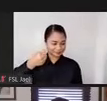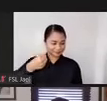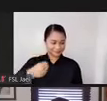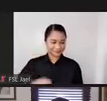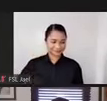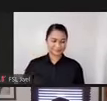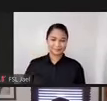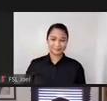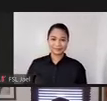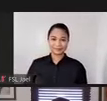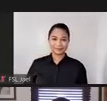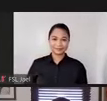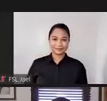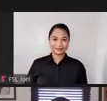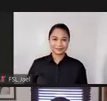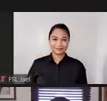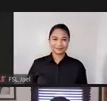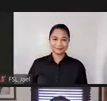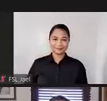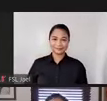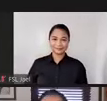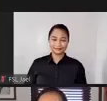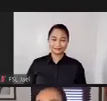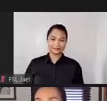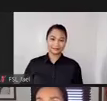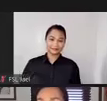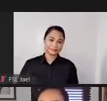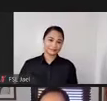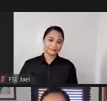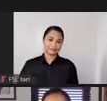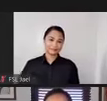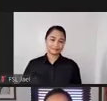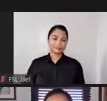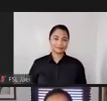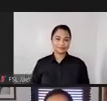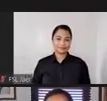Okay, I'm back. Can you all see me?